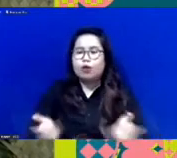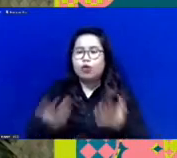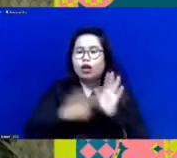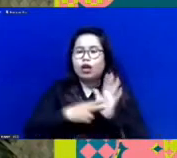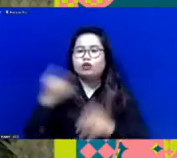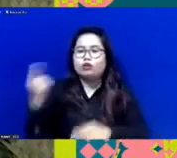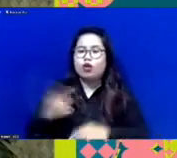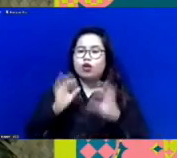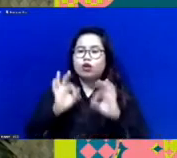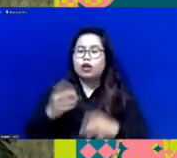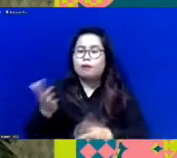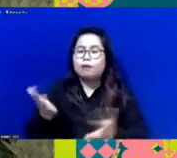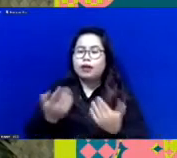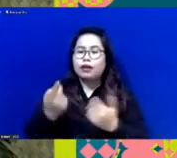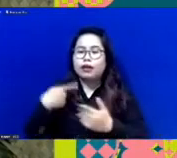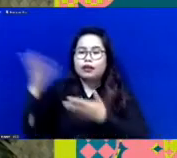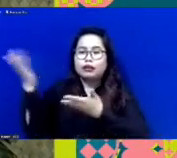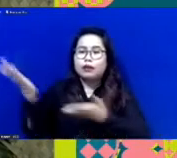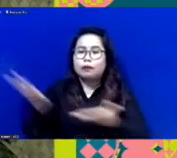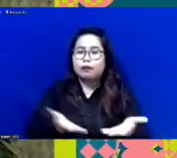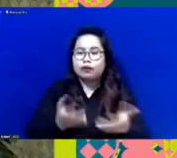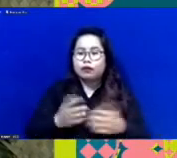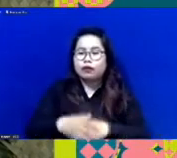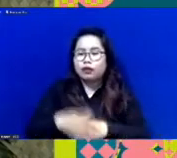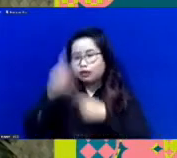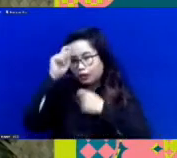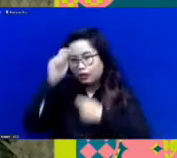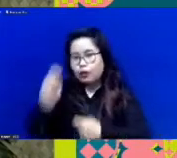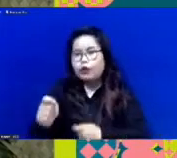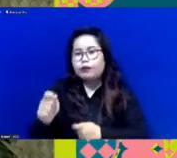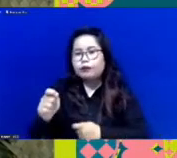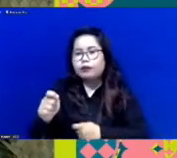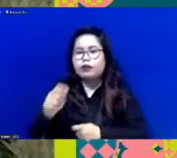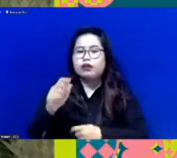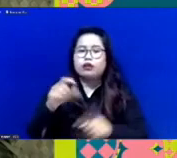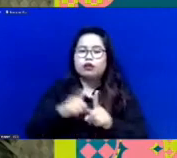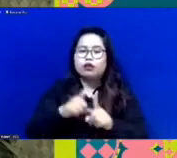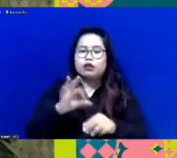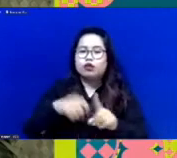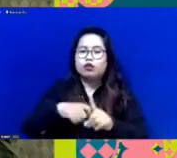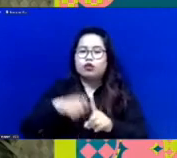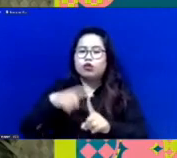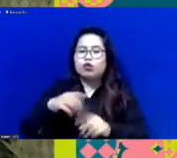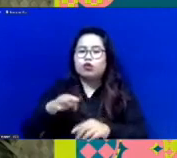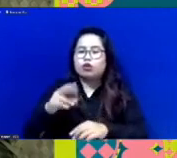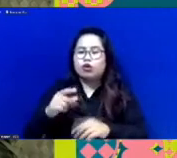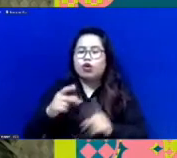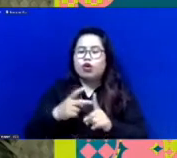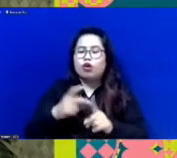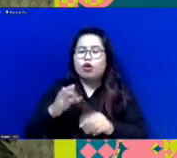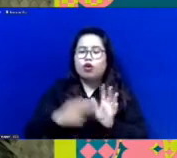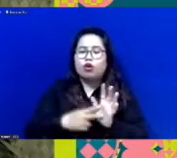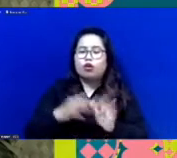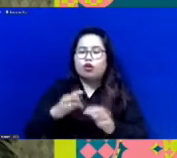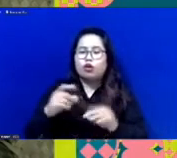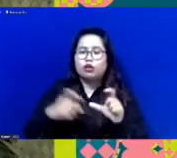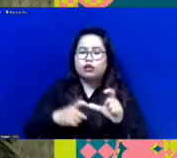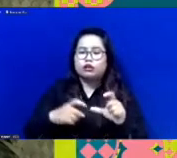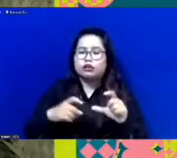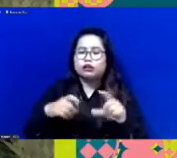His Excellency Minister Dr. Honoris Causa Insinyur Haji Suharto Mono Arfa